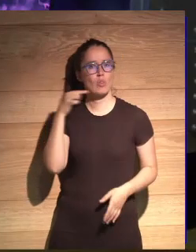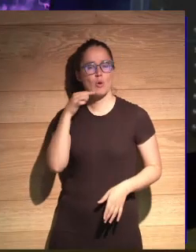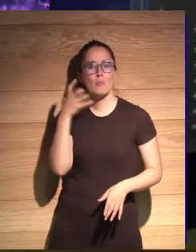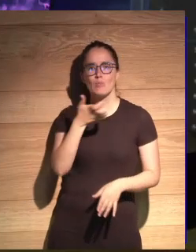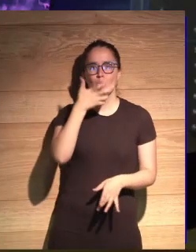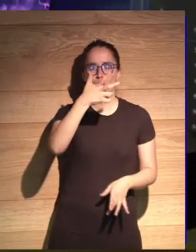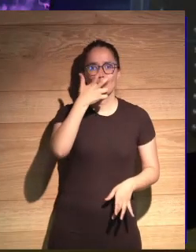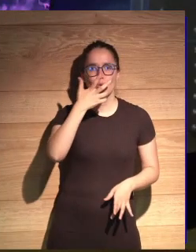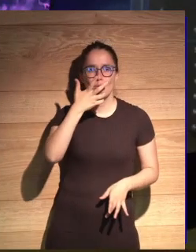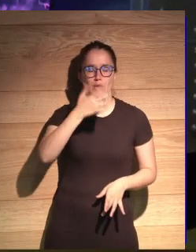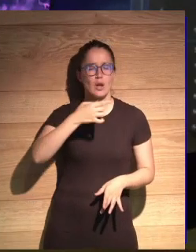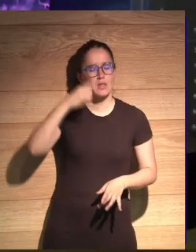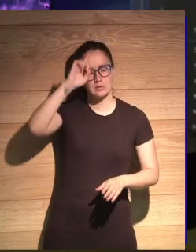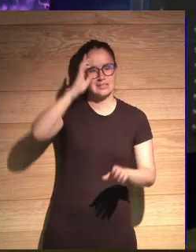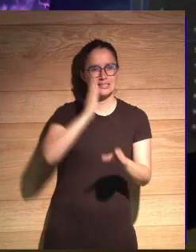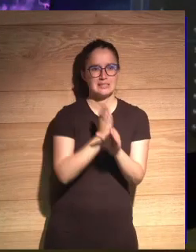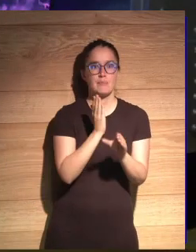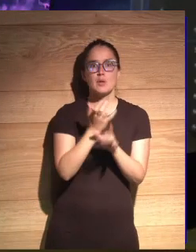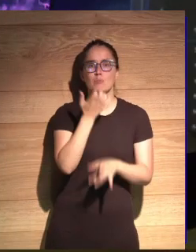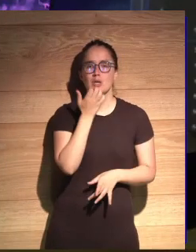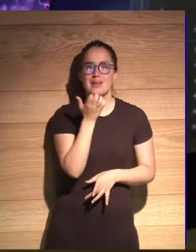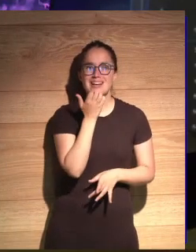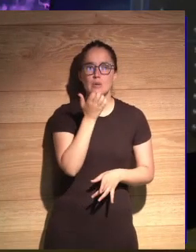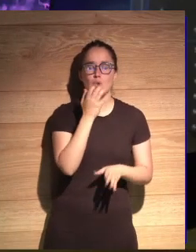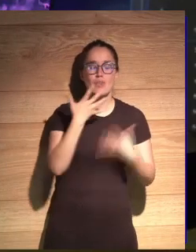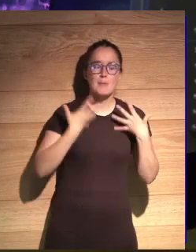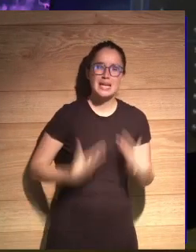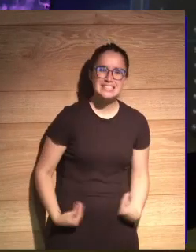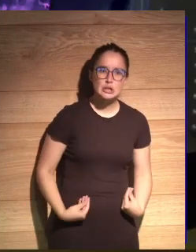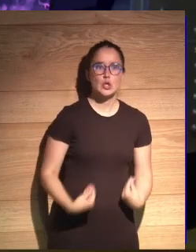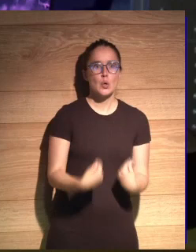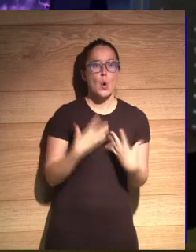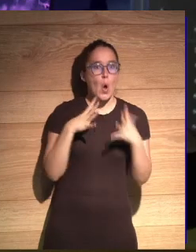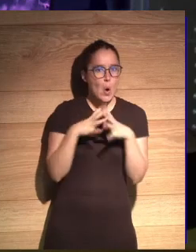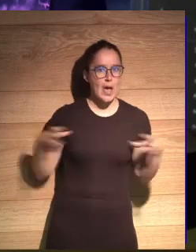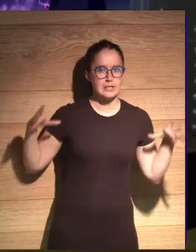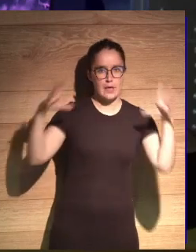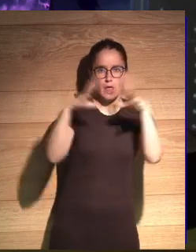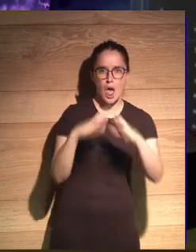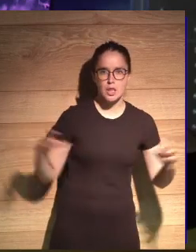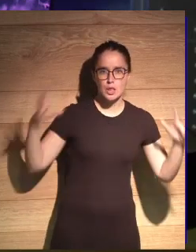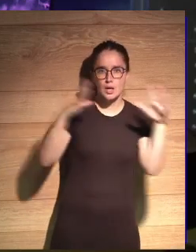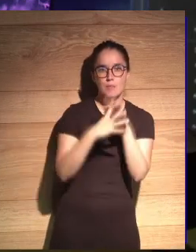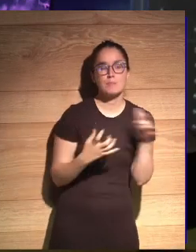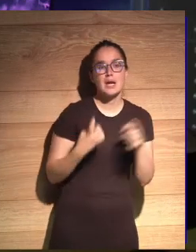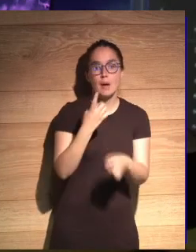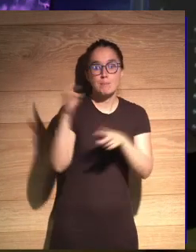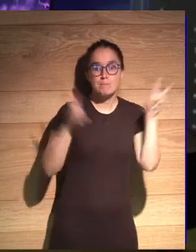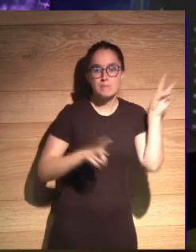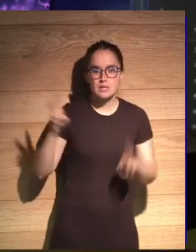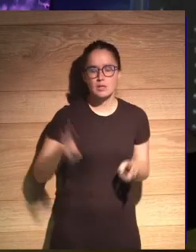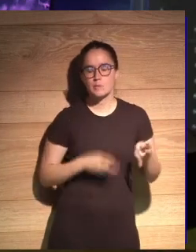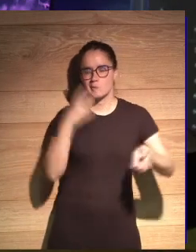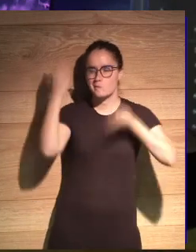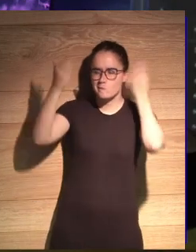psychomotricity issues, and also in some diseases, some psychic diseases such as depression or anxiety. And for